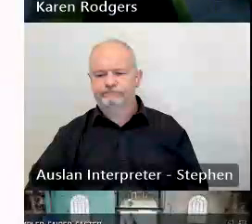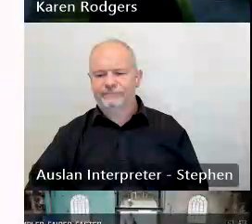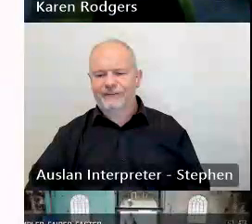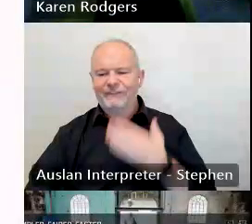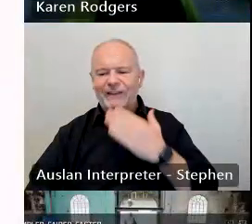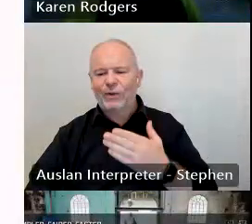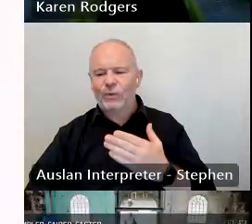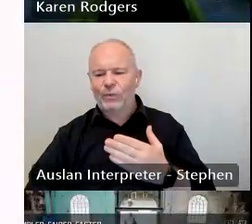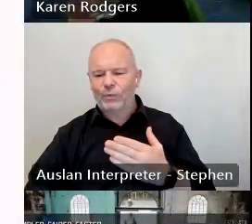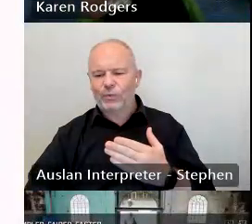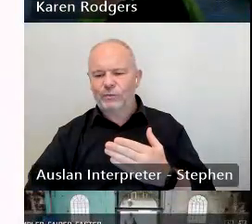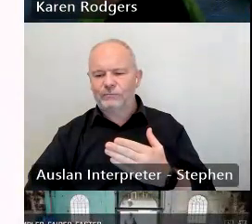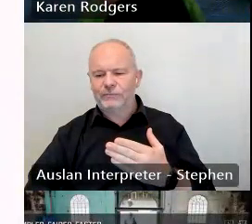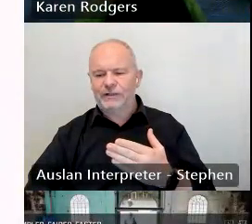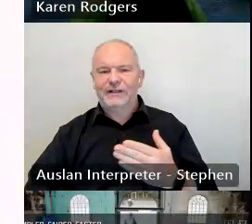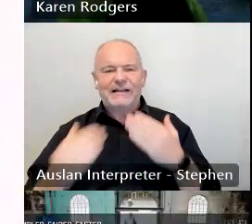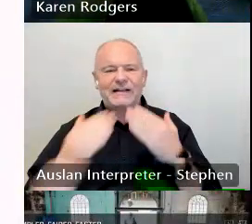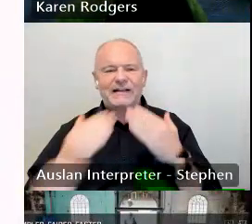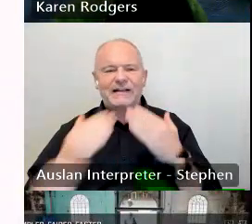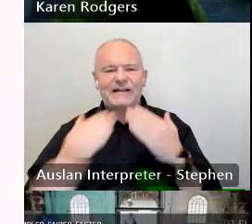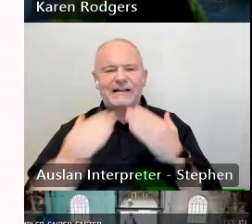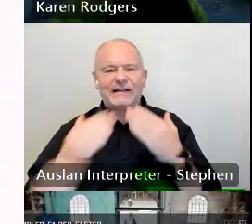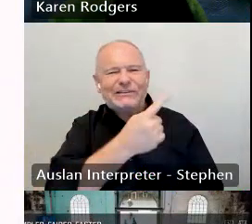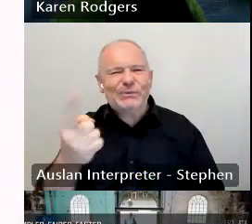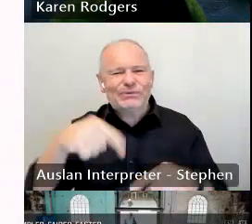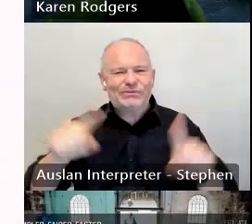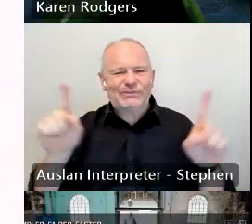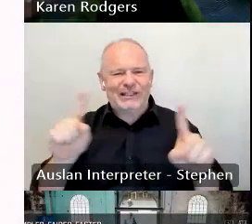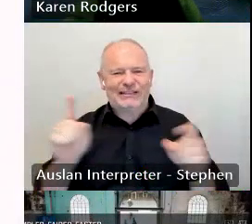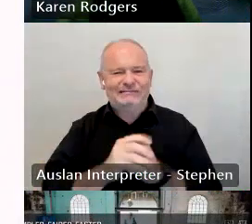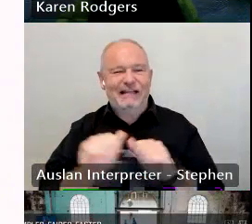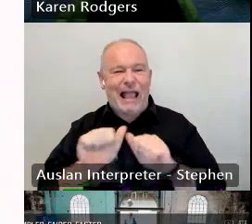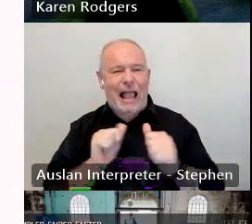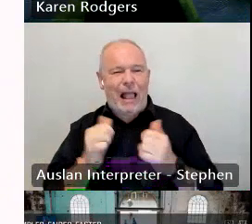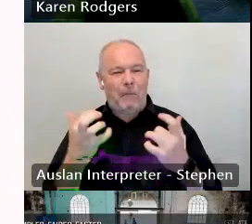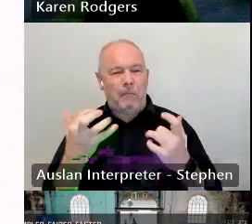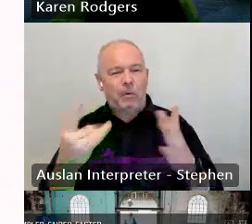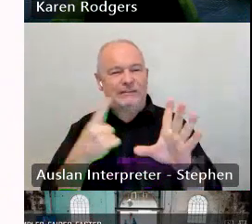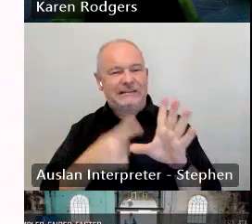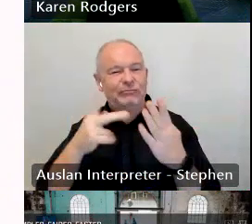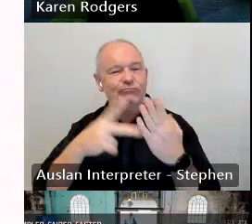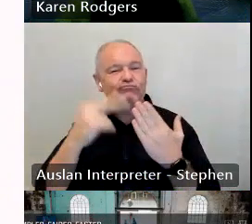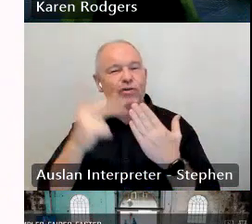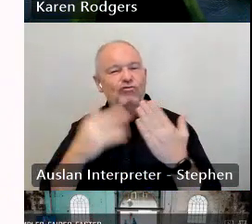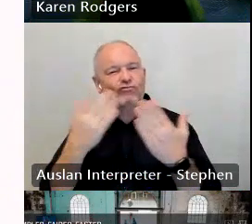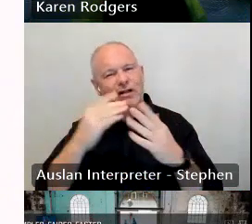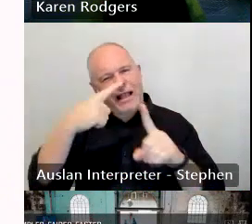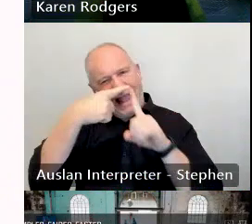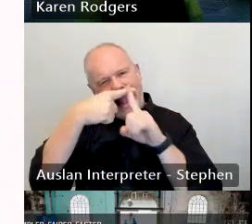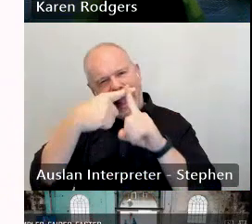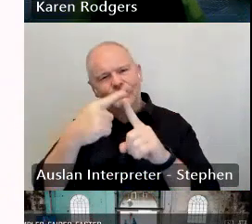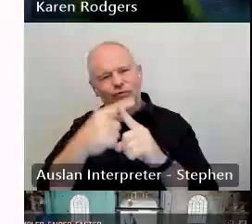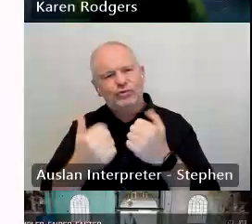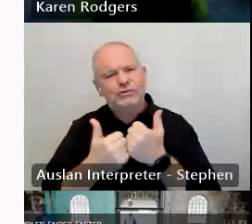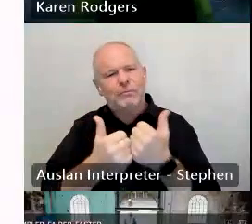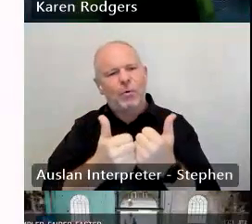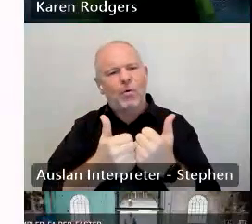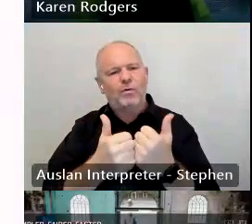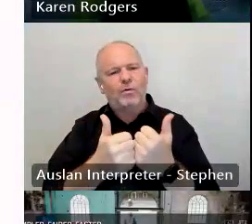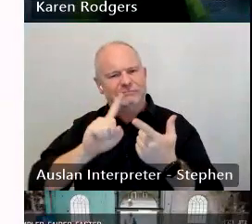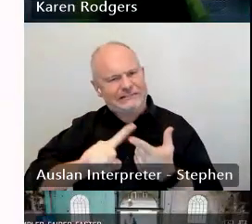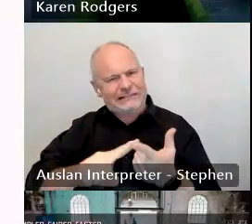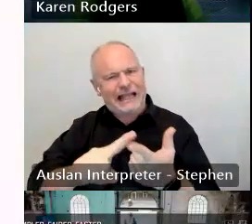online today. It's fantastic. Our multi-year program really aims to support sustainable arts and